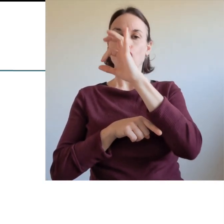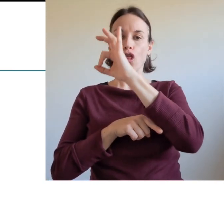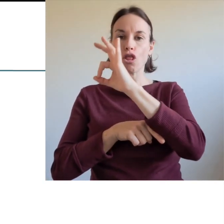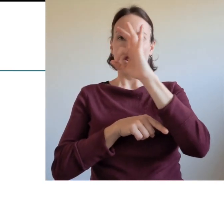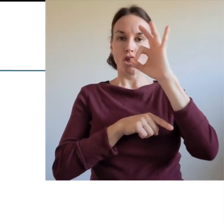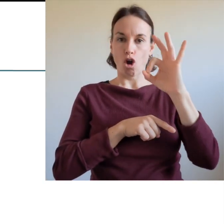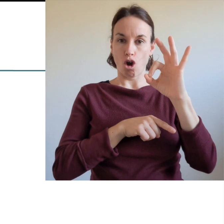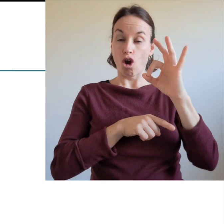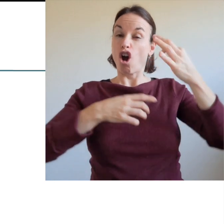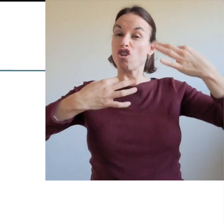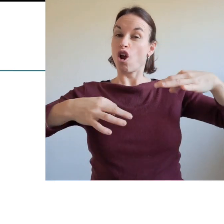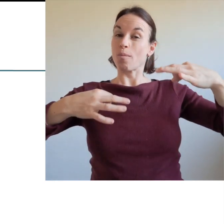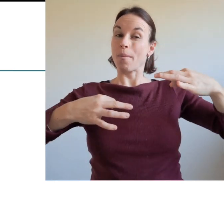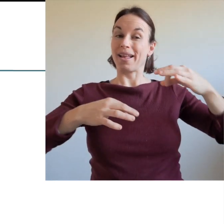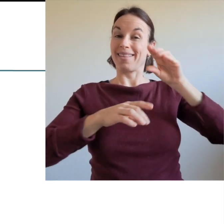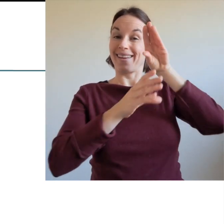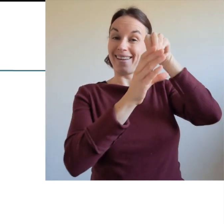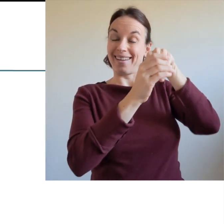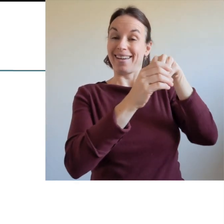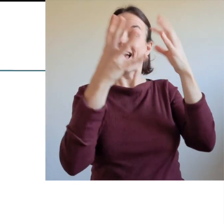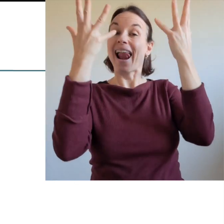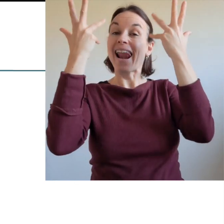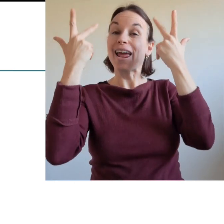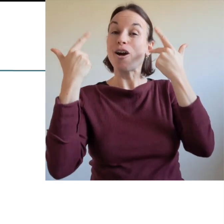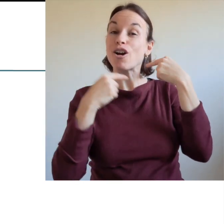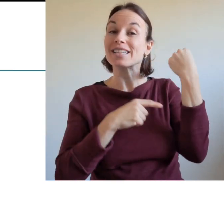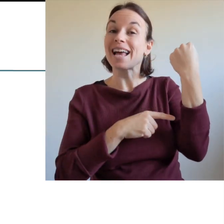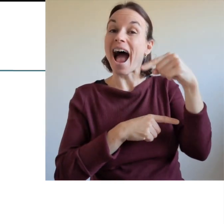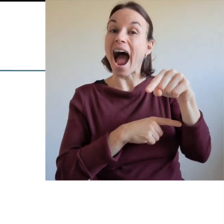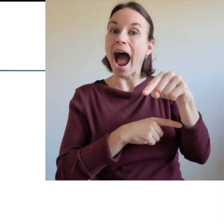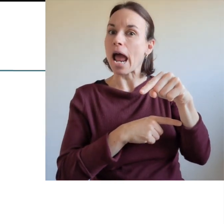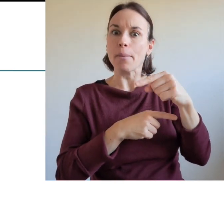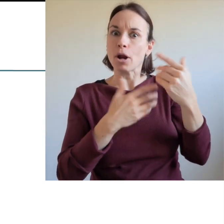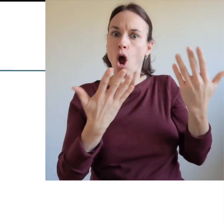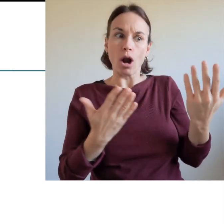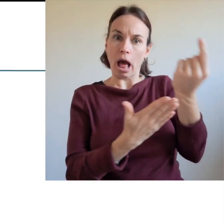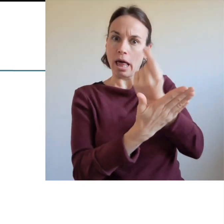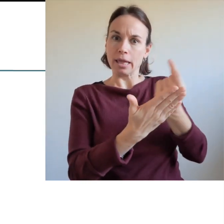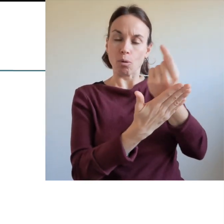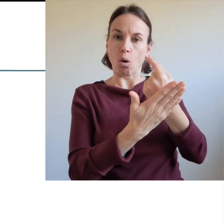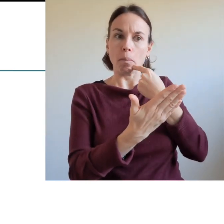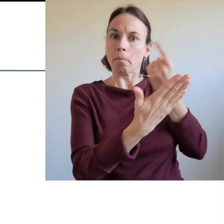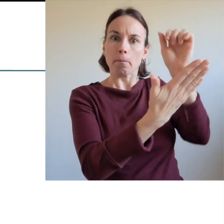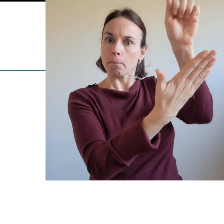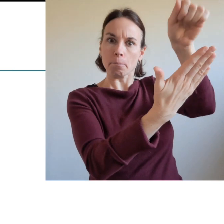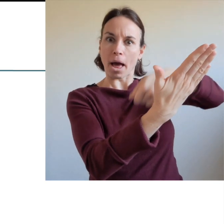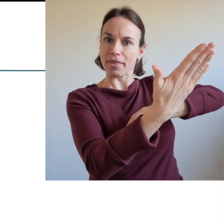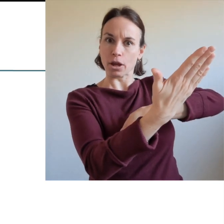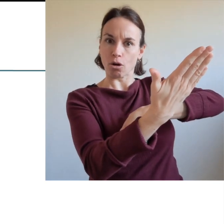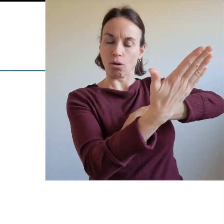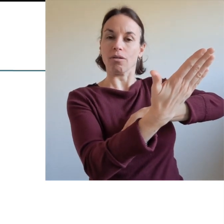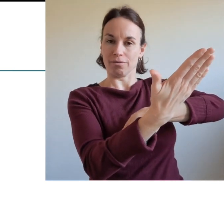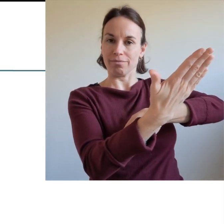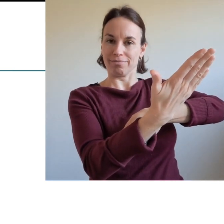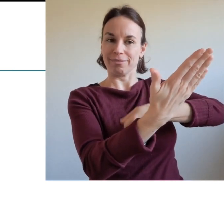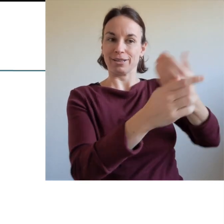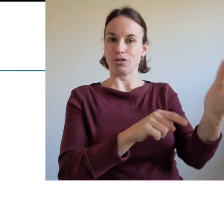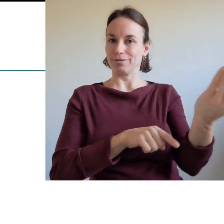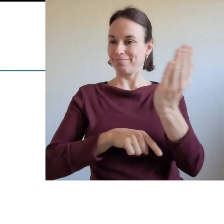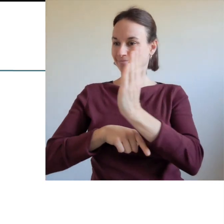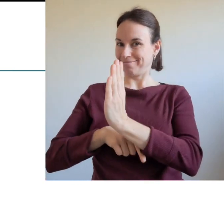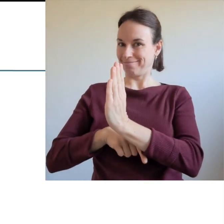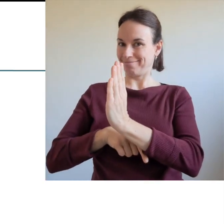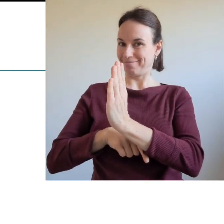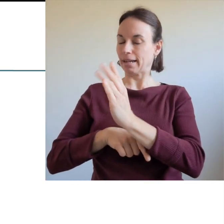was elicited with a picture in which the signer was shown an empty space in a zoo where lions were supposed to